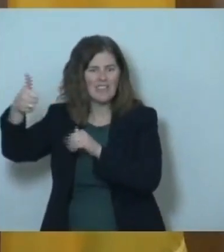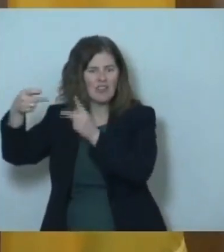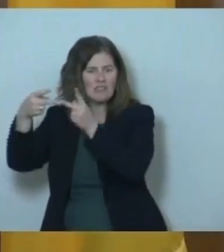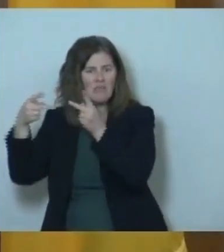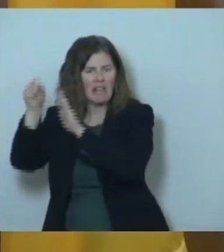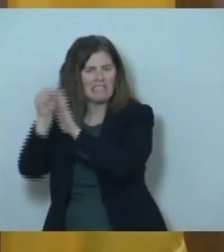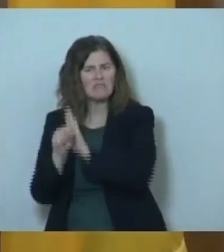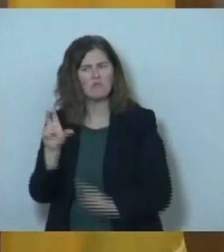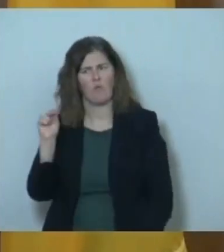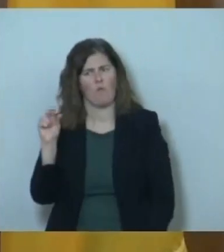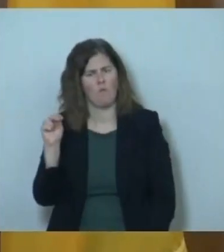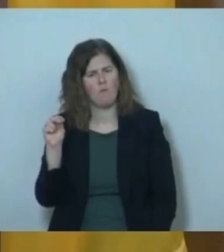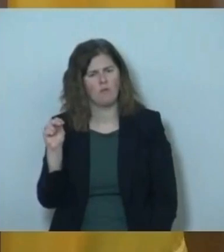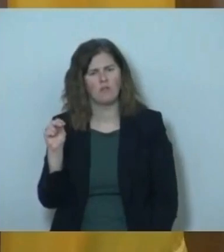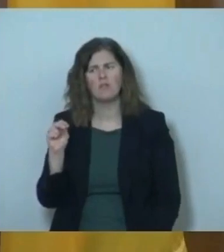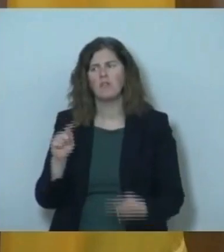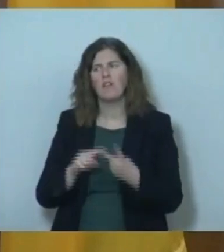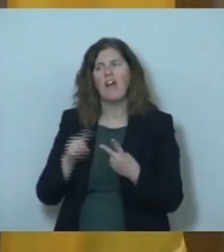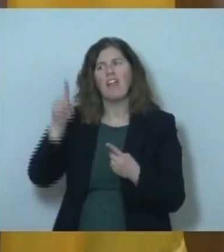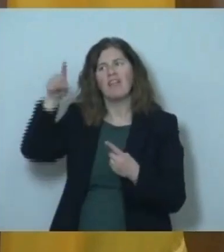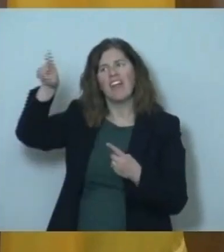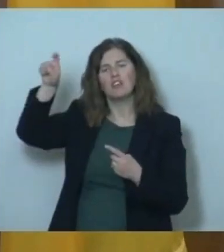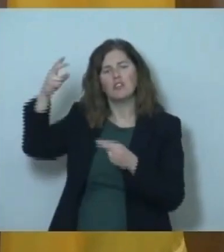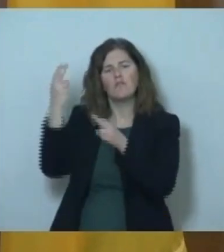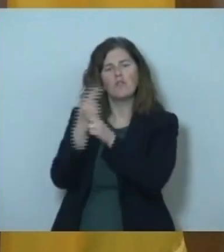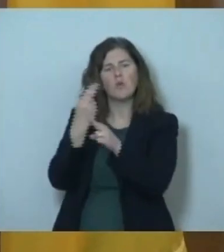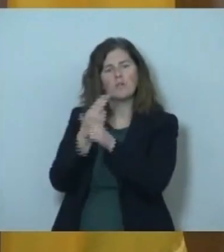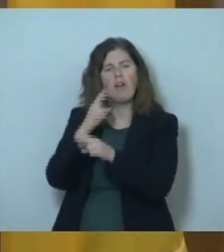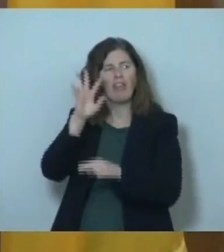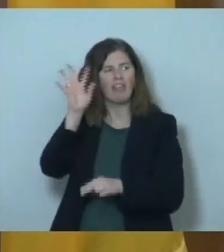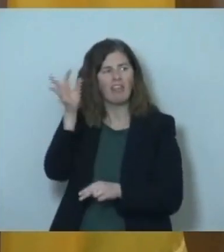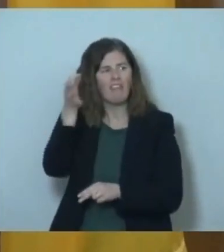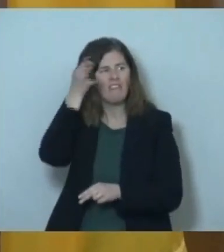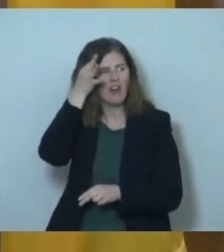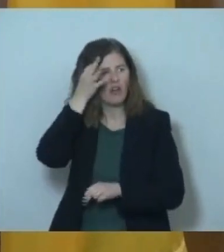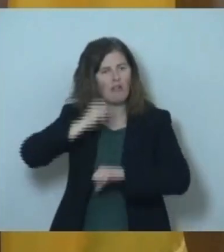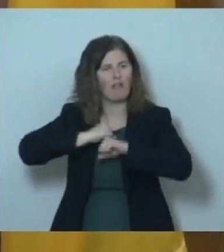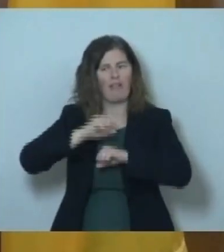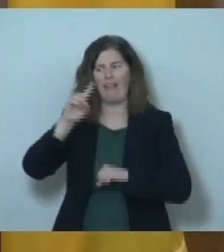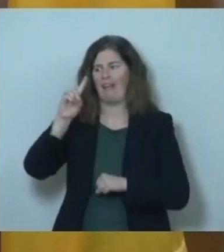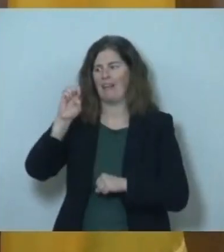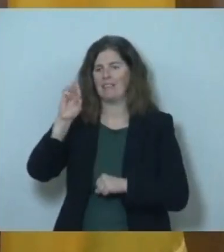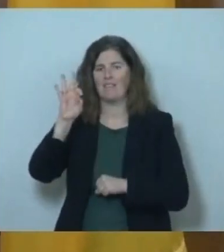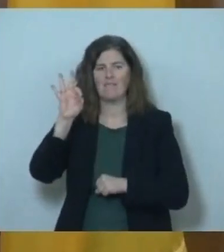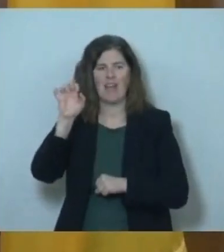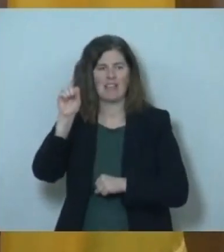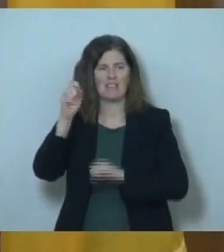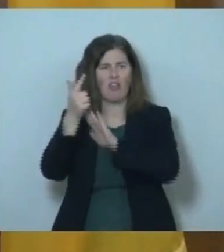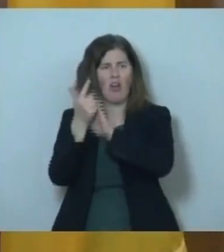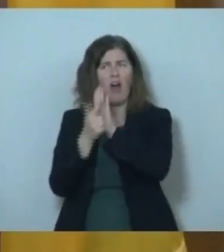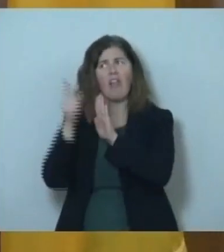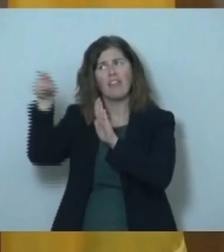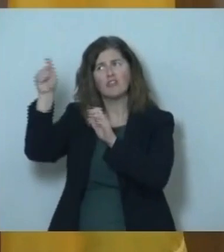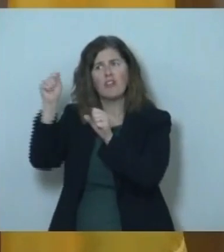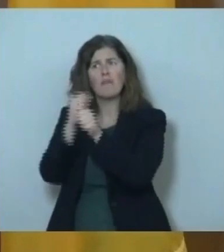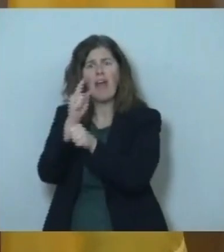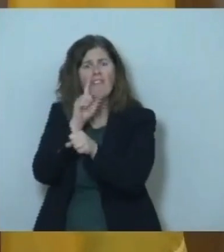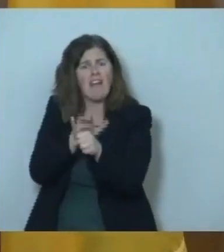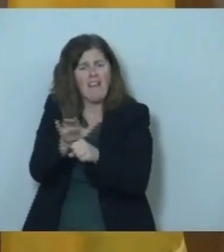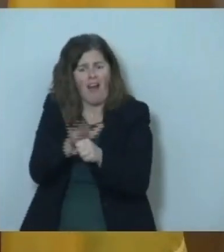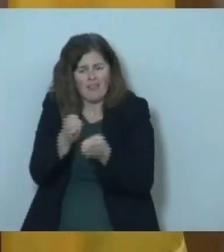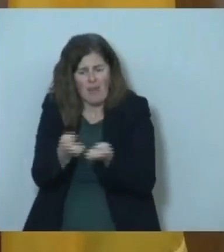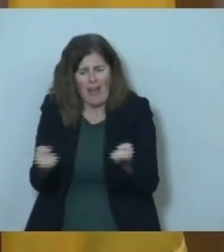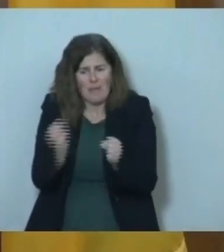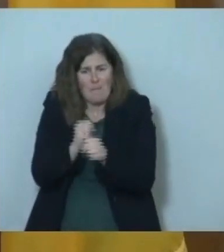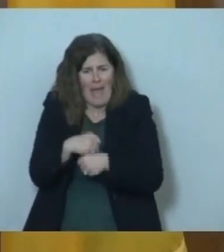And two, you should have used the Federal Defense Act to make sure that you had enough supplies being manufactured in this country all